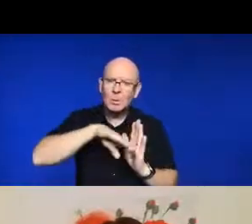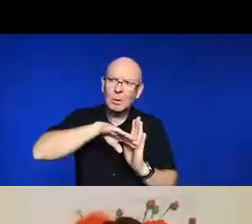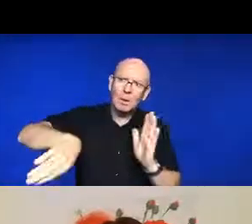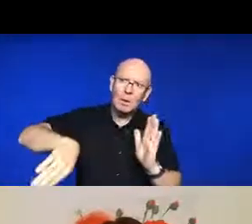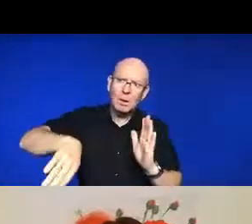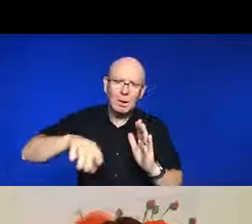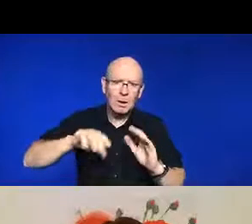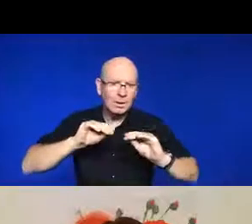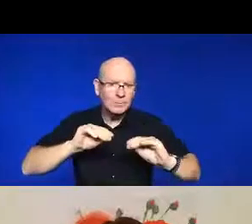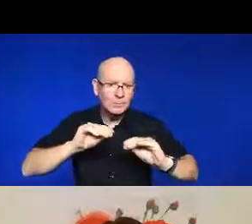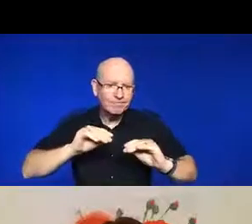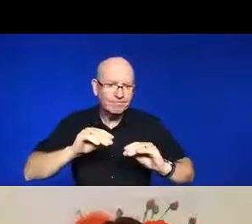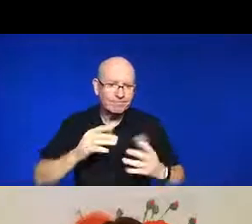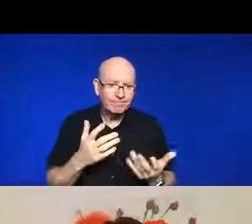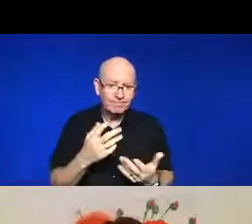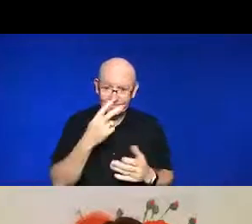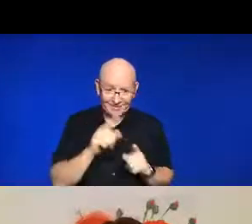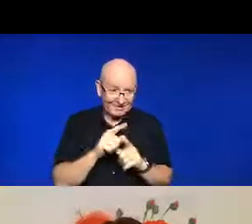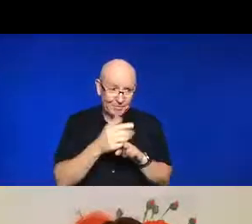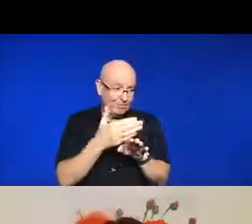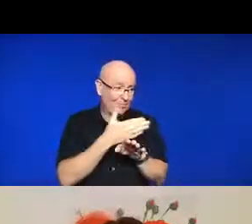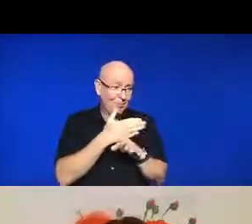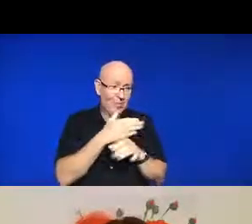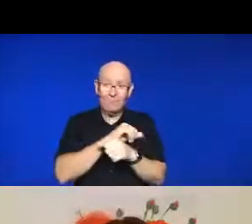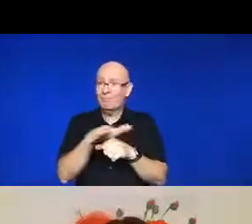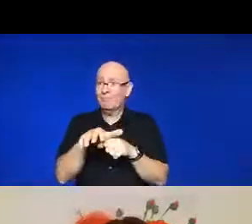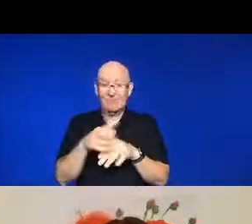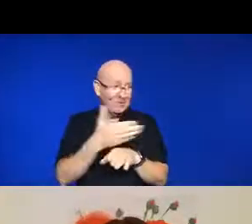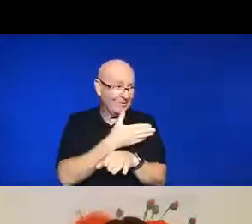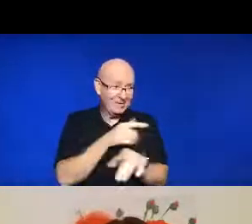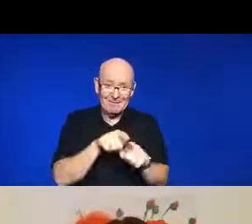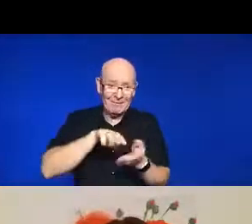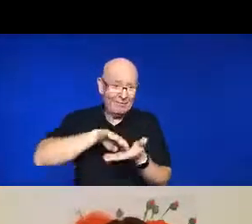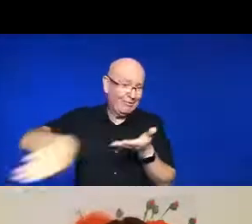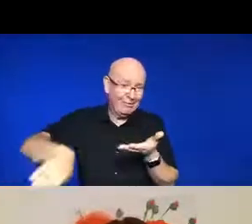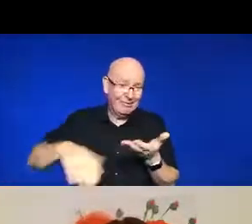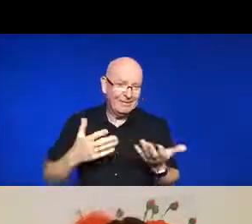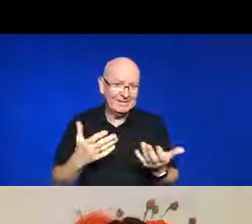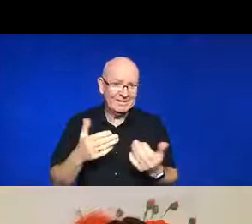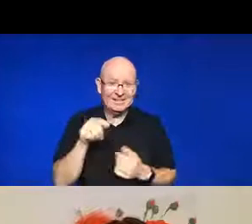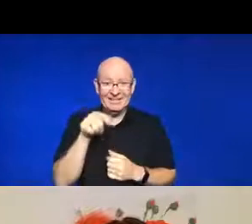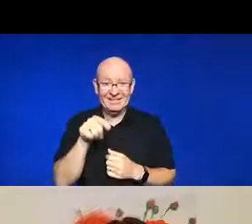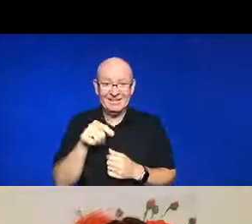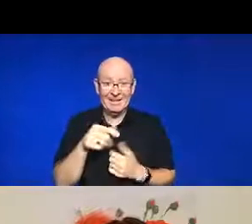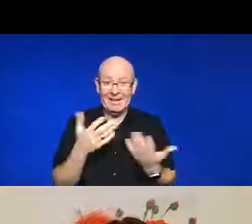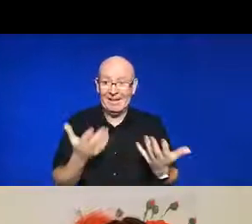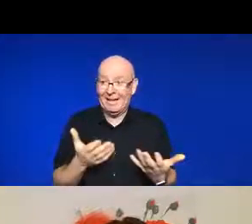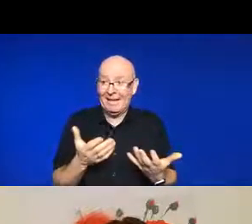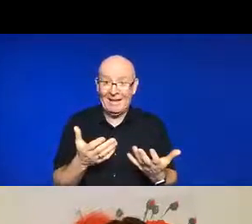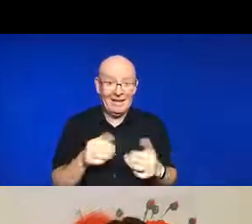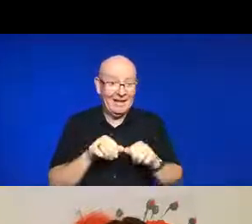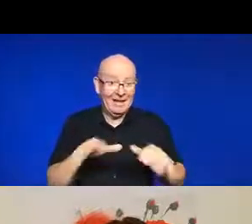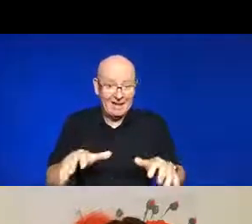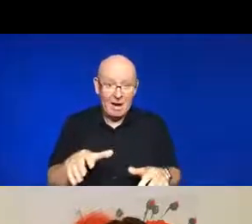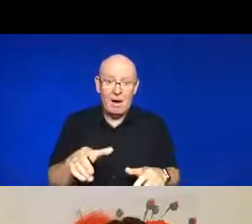In good times, at least half of children with disabilities, particularly in low-income countries, are out of school. But even in middle